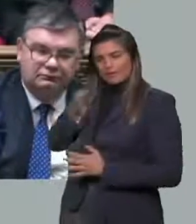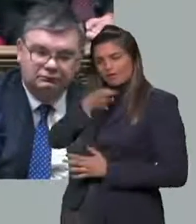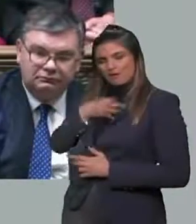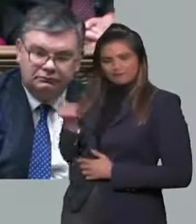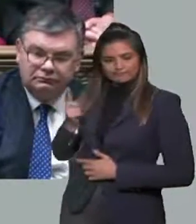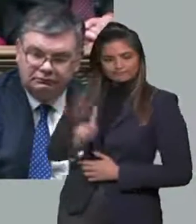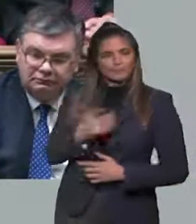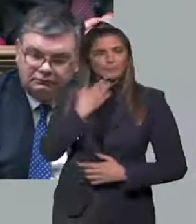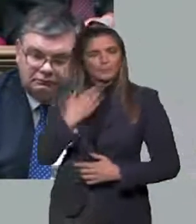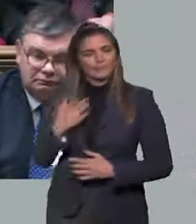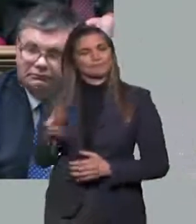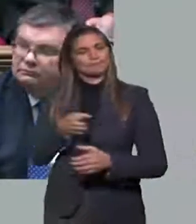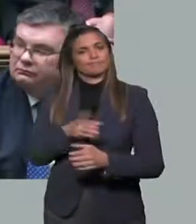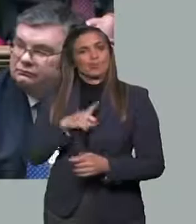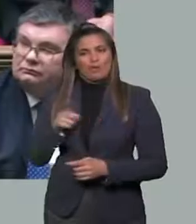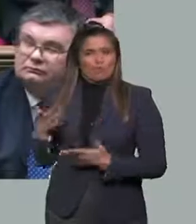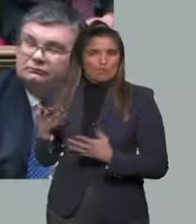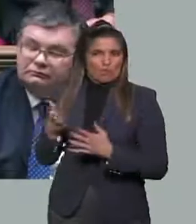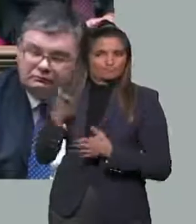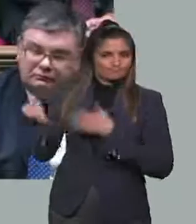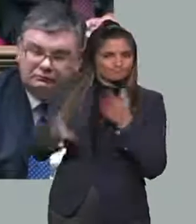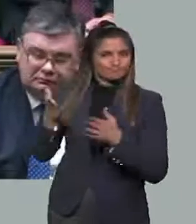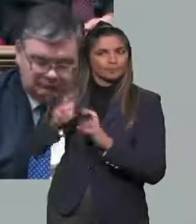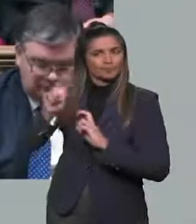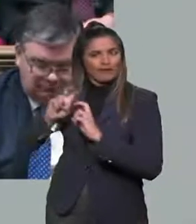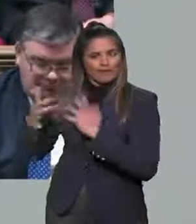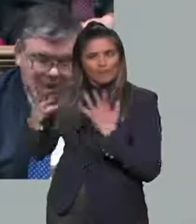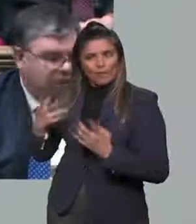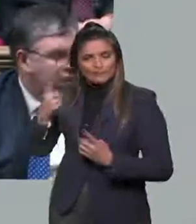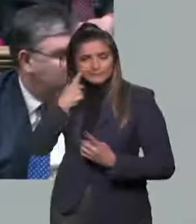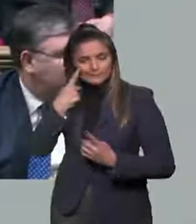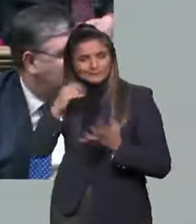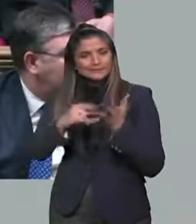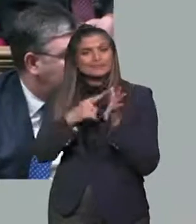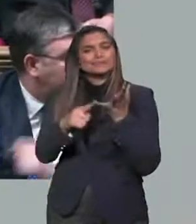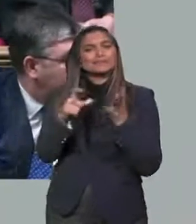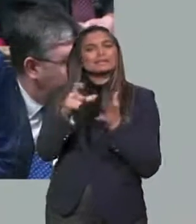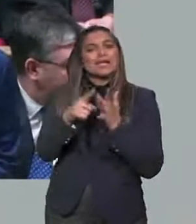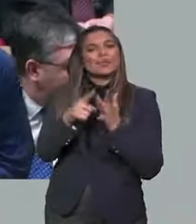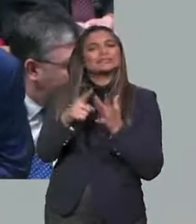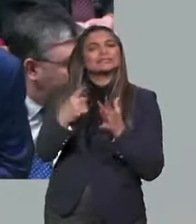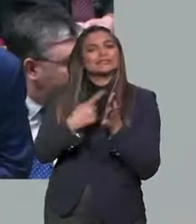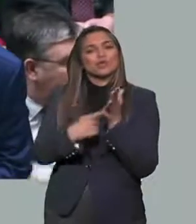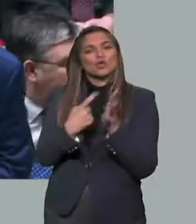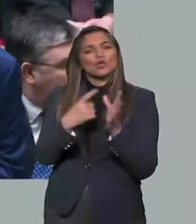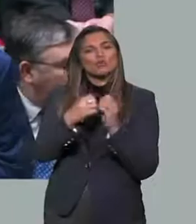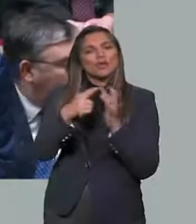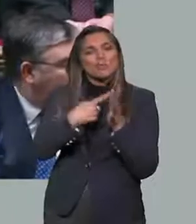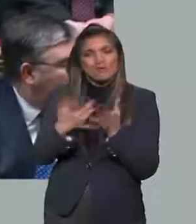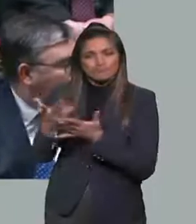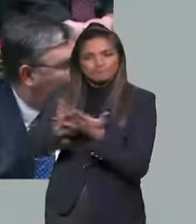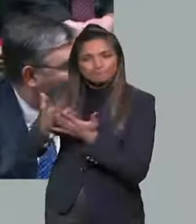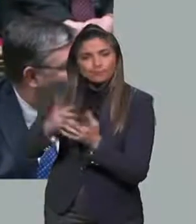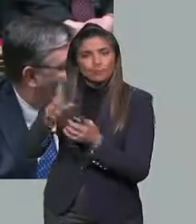Emirates, Saudi Arabia, to discuss energy security, diplomatic action on Russia and Ukraine, and regional issues, including